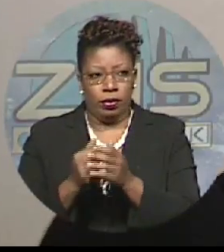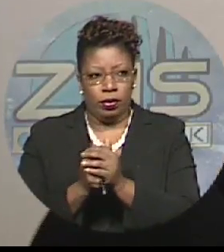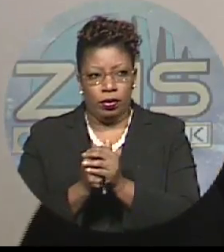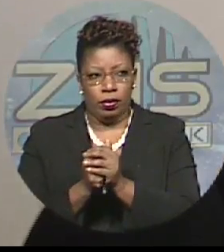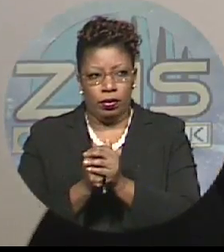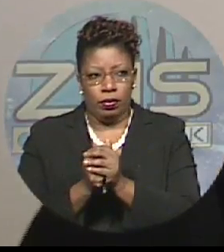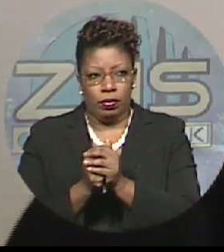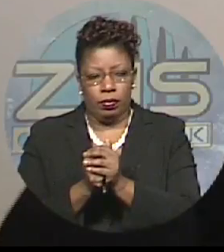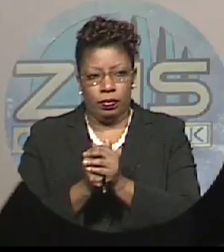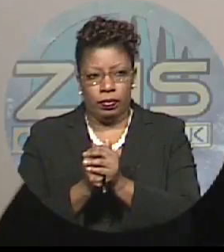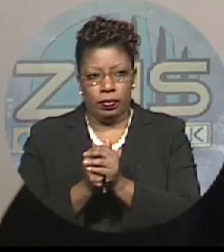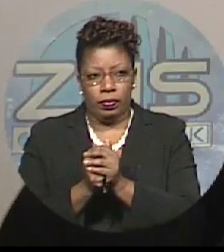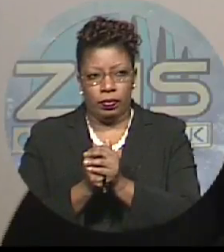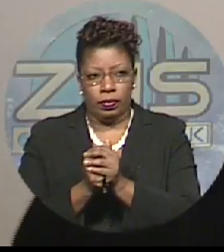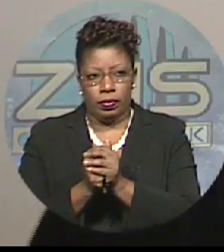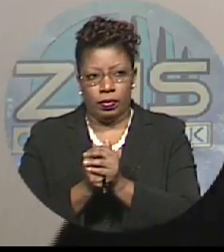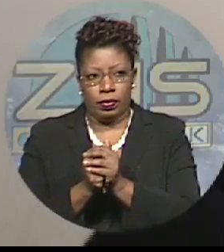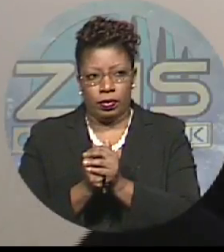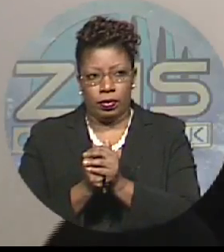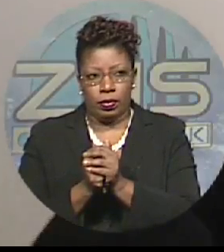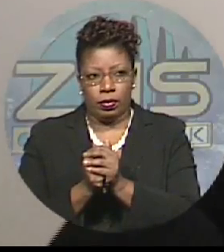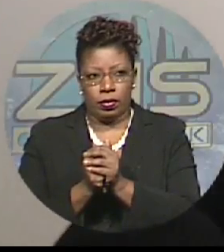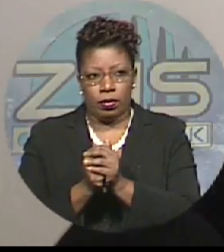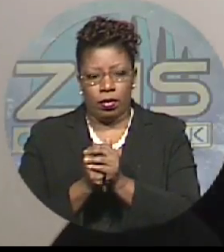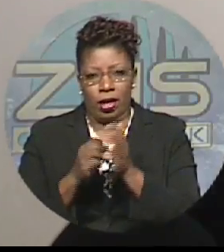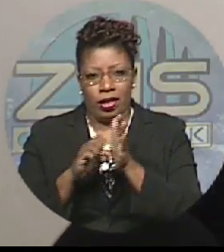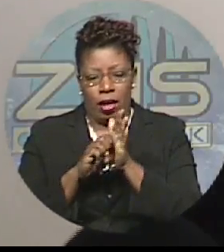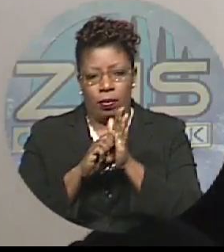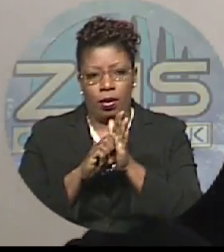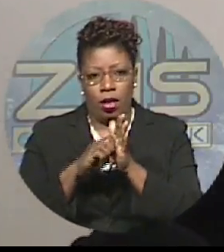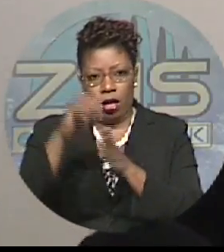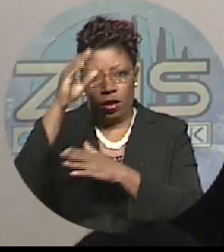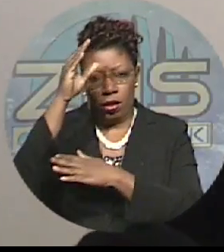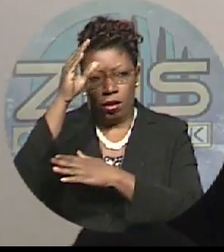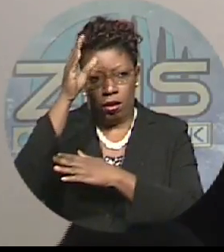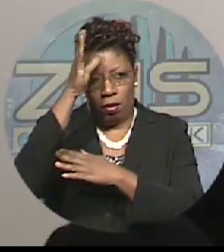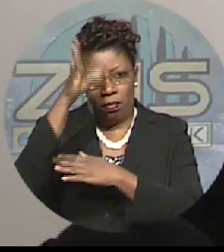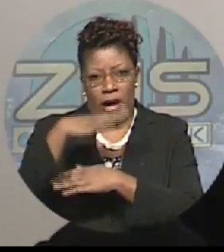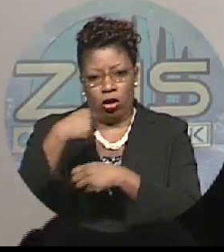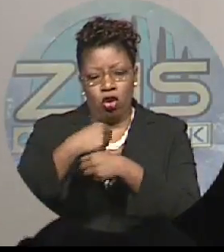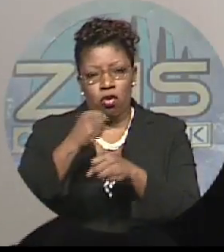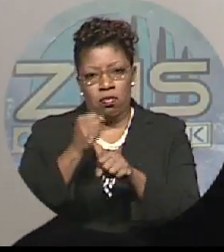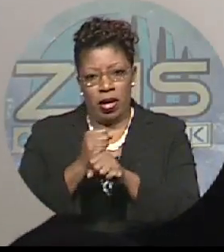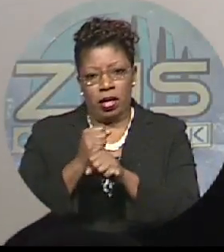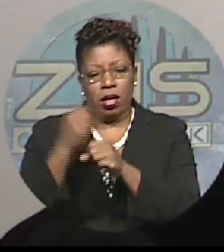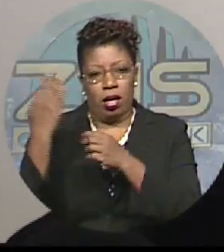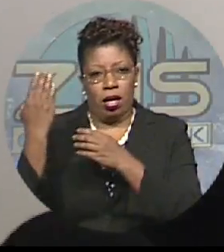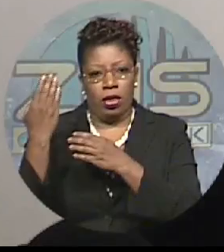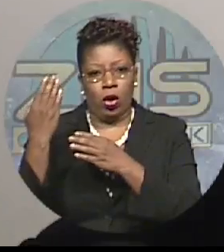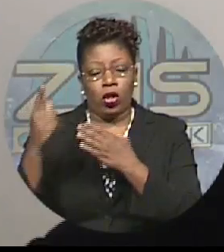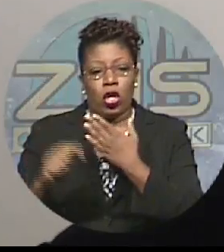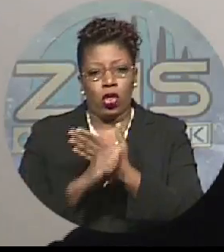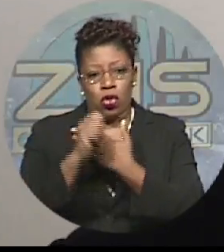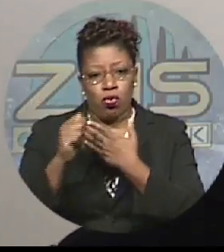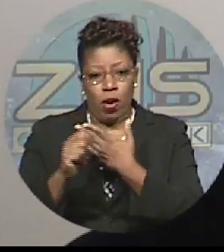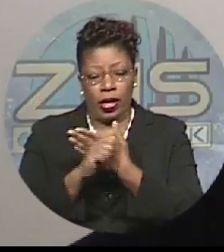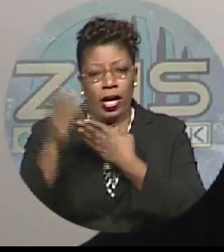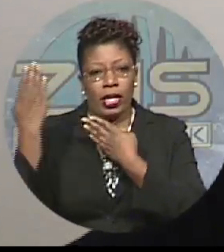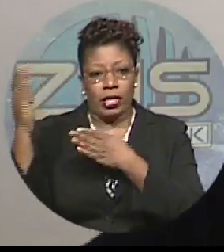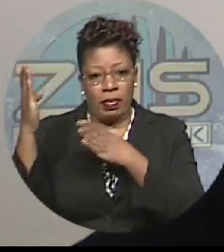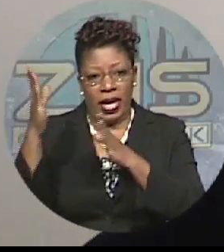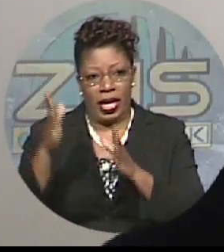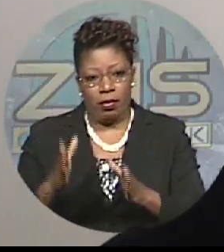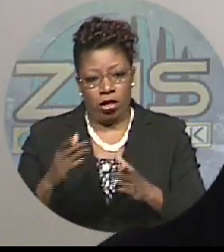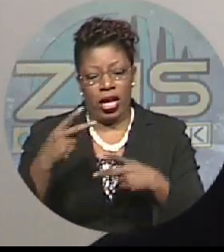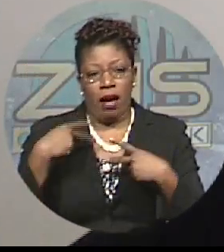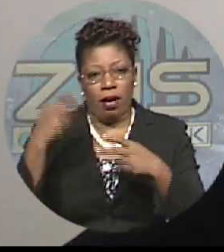the shantytown. The guy who made those comments, he's a Bahamian. He has a Bahamian passport. Born here, raised here,